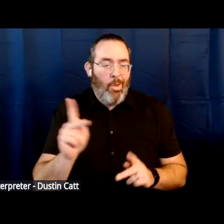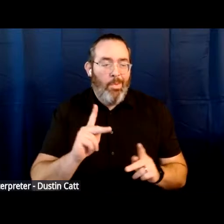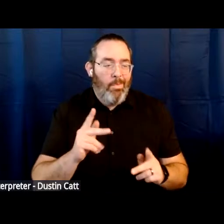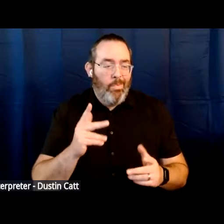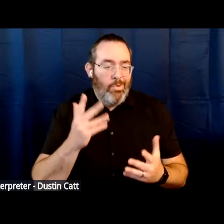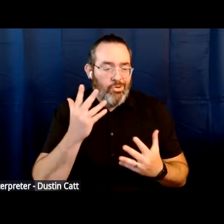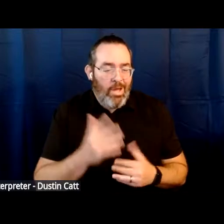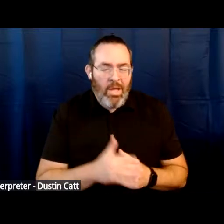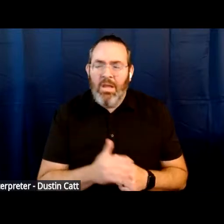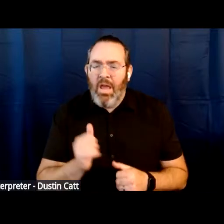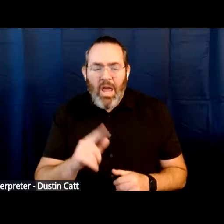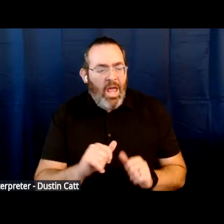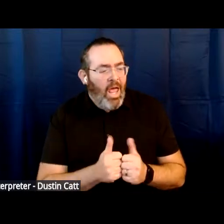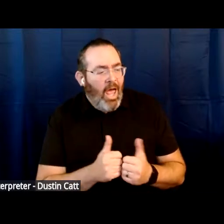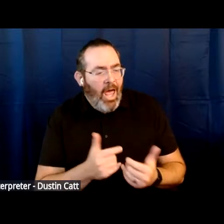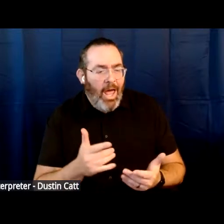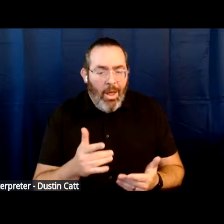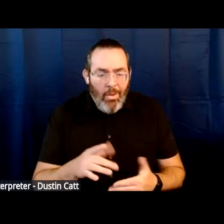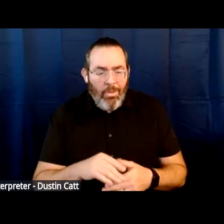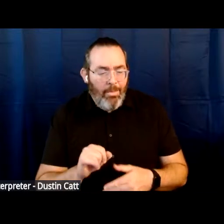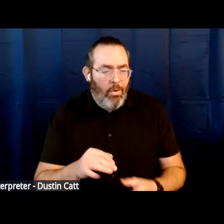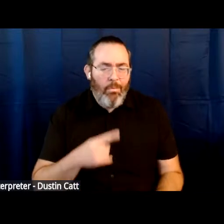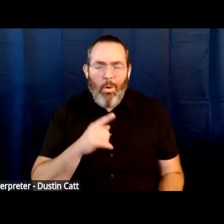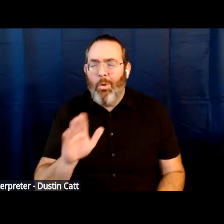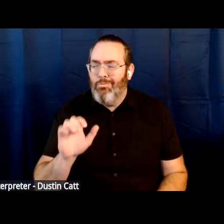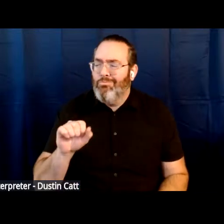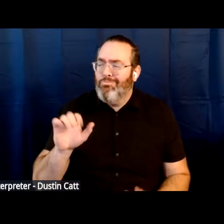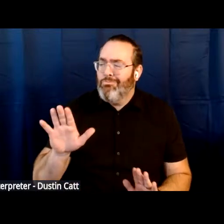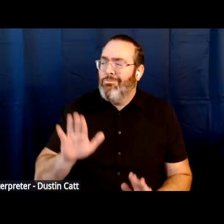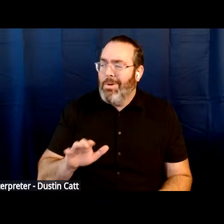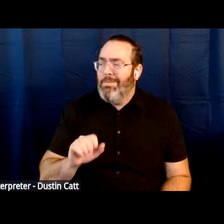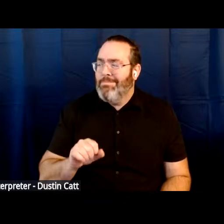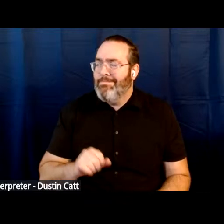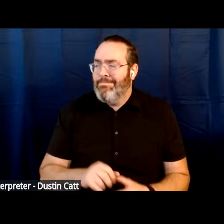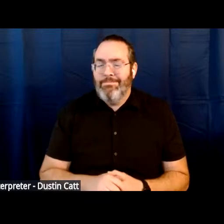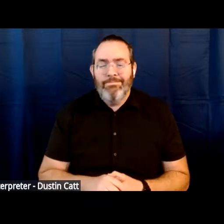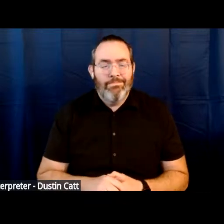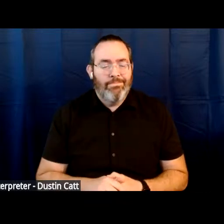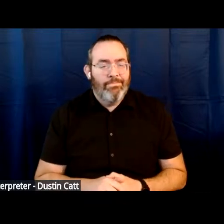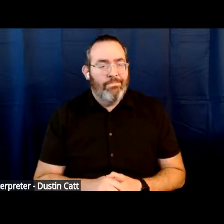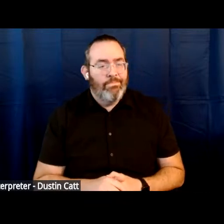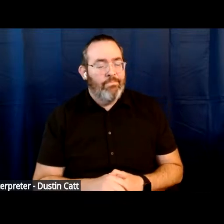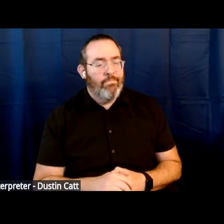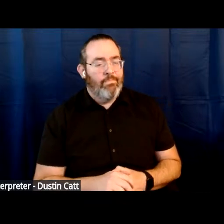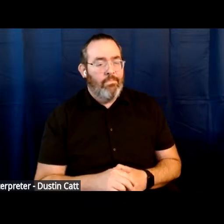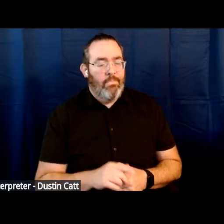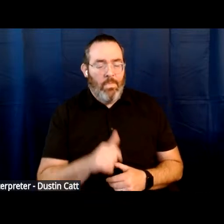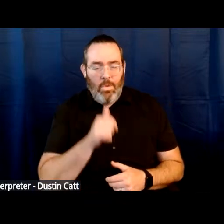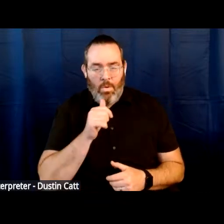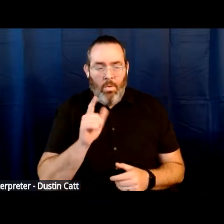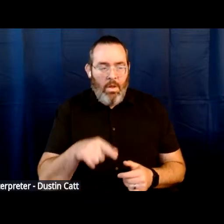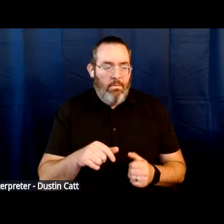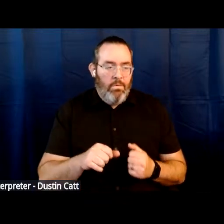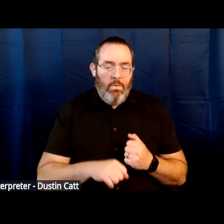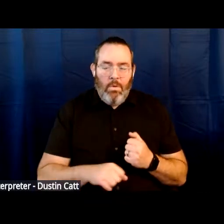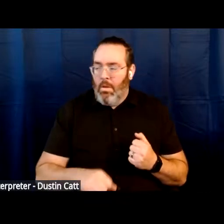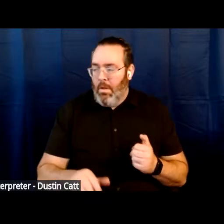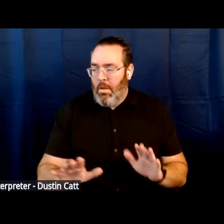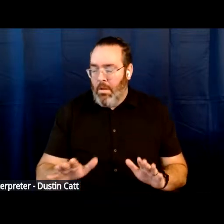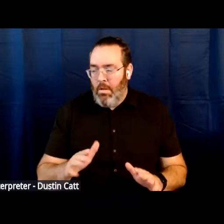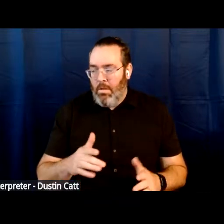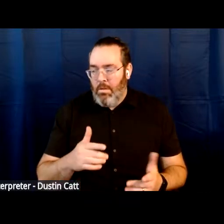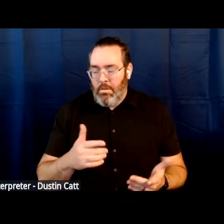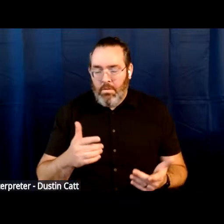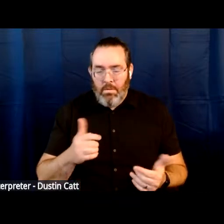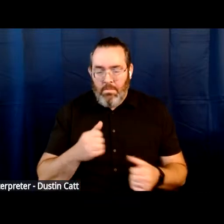was the delicious meatloaf? It's great, you know, because you don't need to go on and on as this is continuing. So that was a